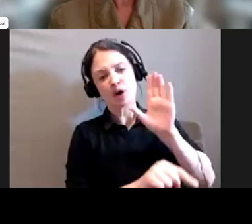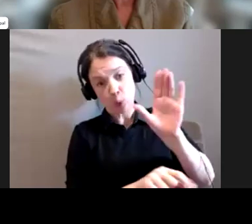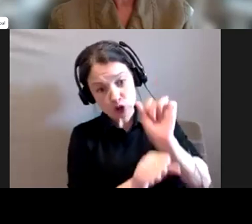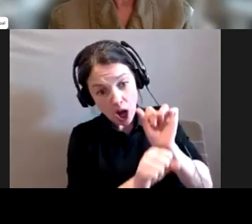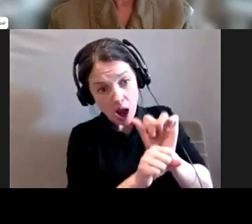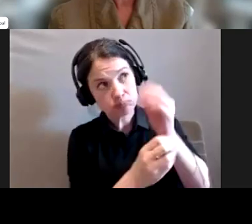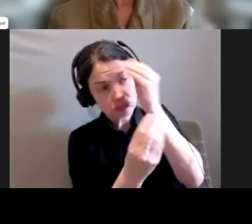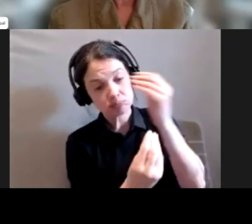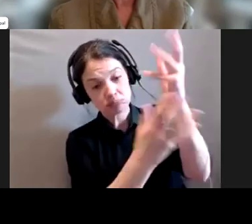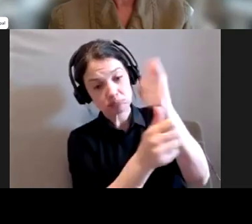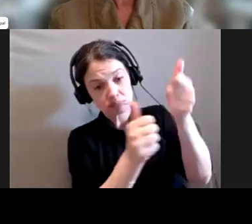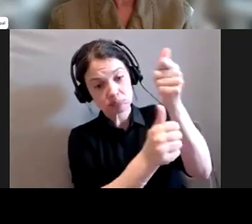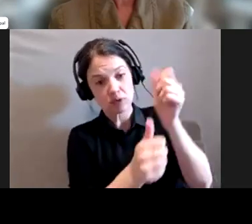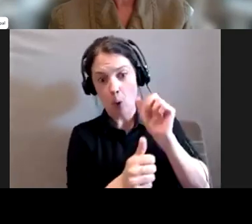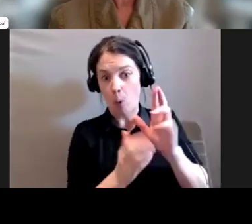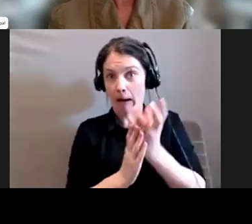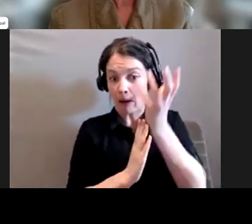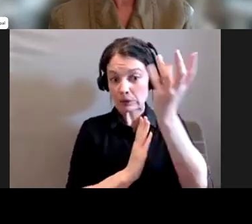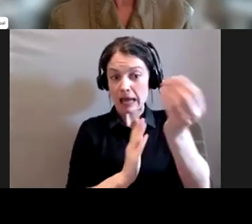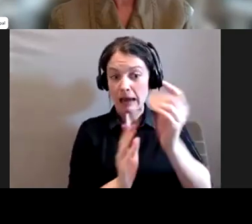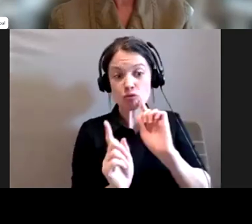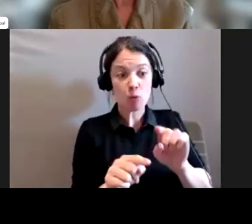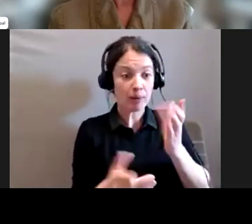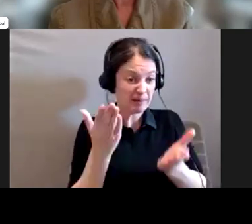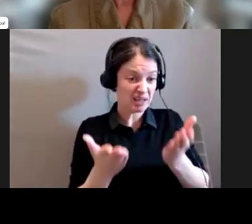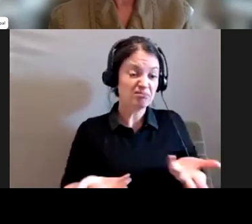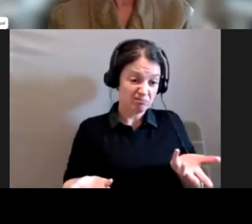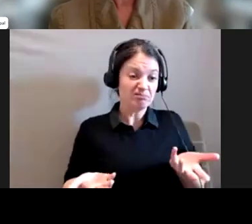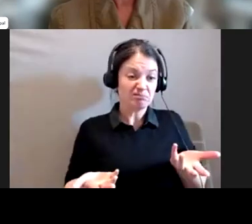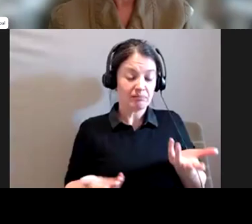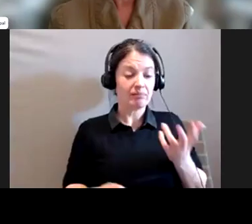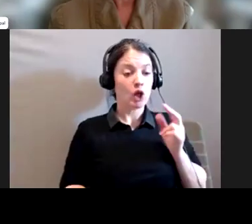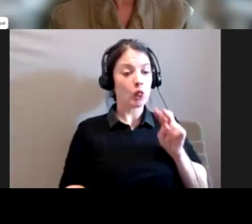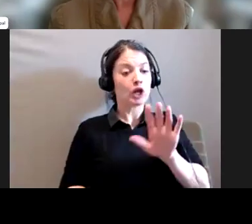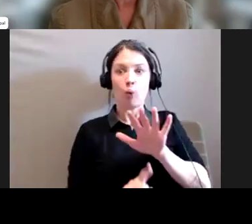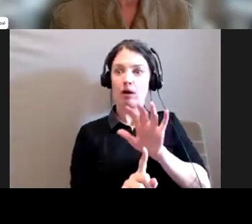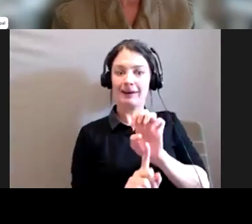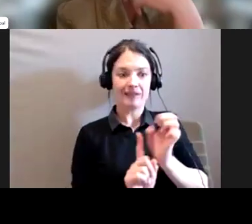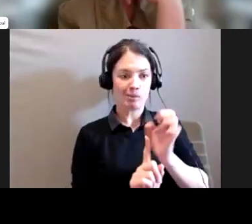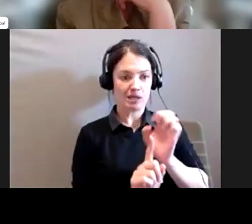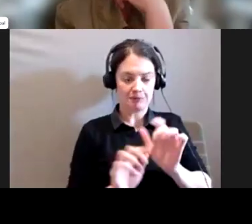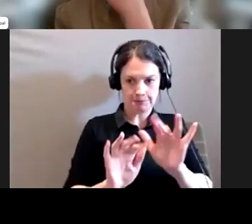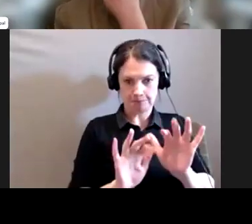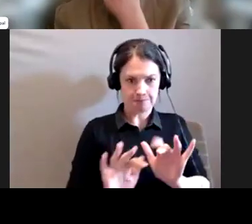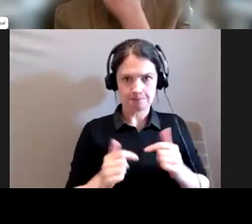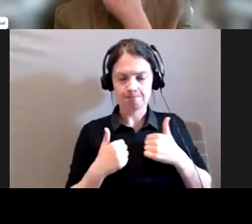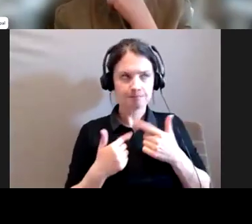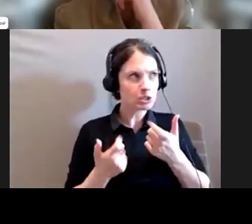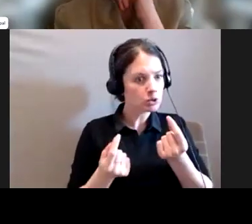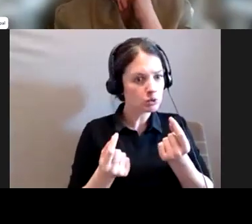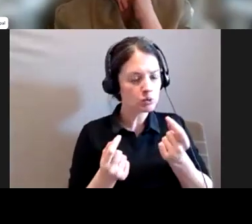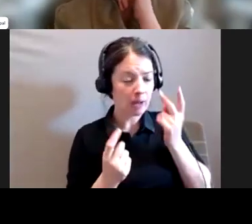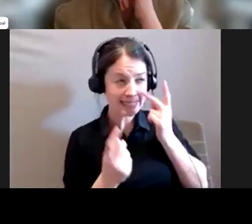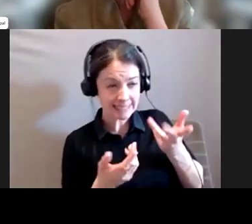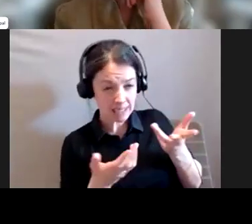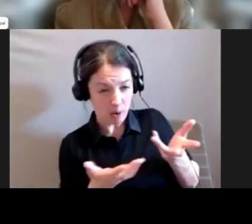that institution. That would be one of the first things that I would say, is that you have to look at the setting, and then from there, what is or isn't there.